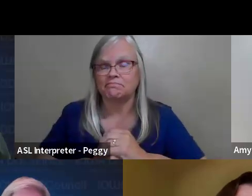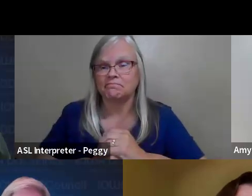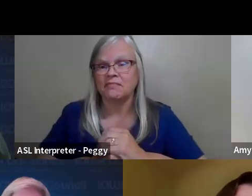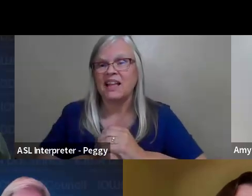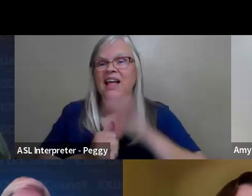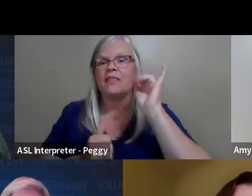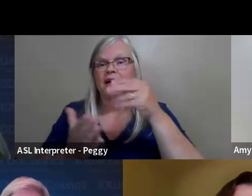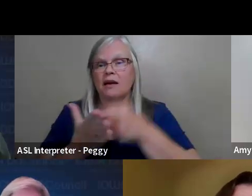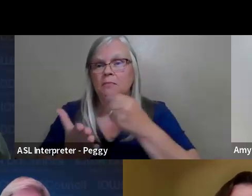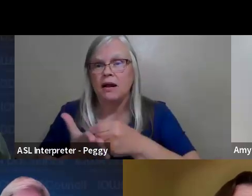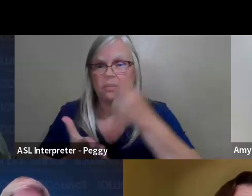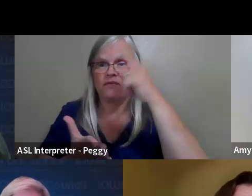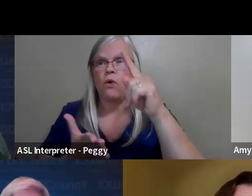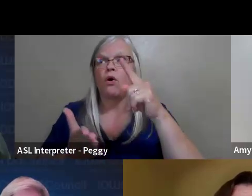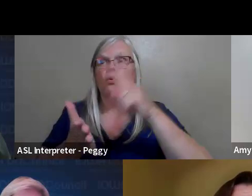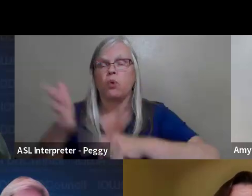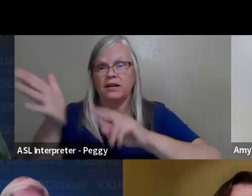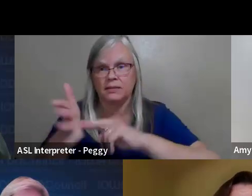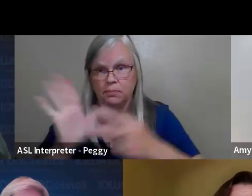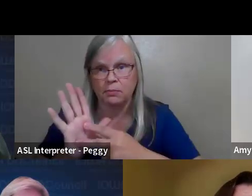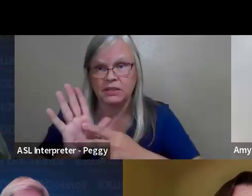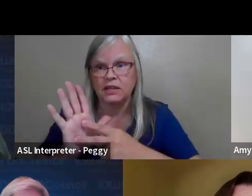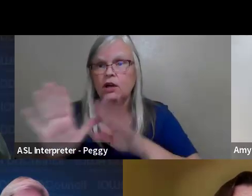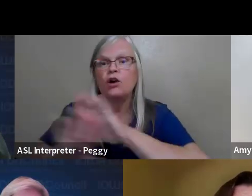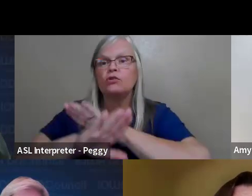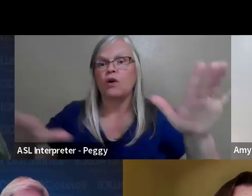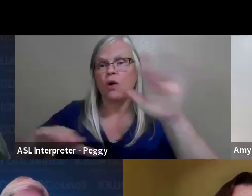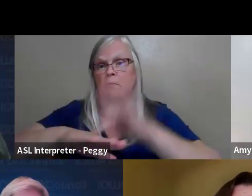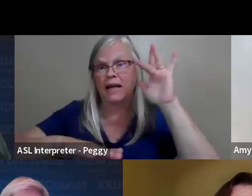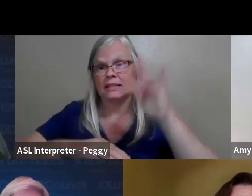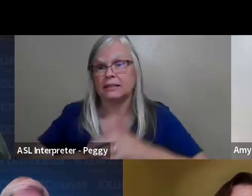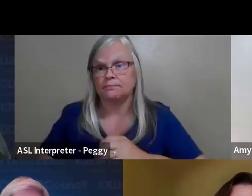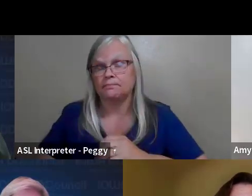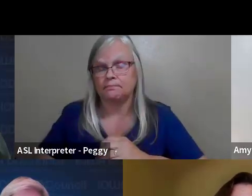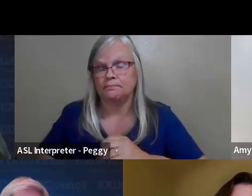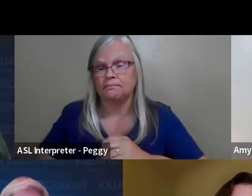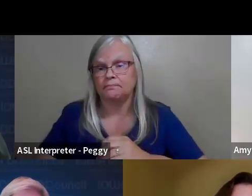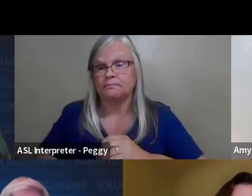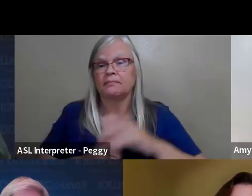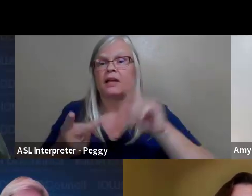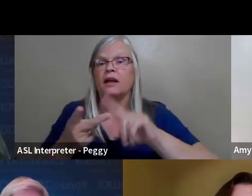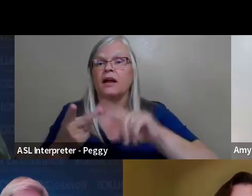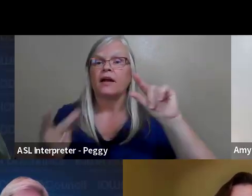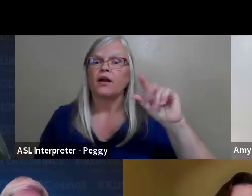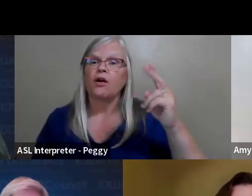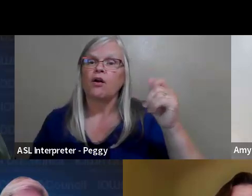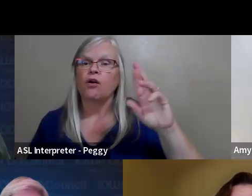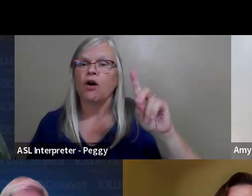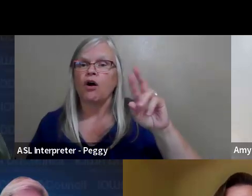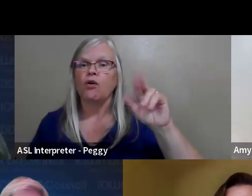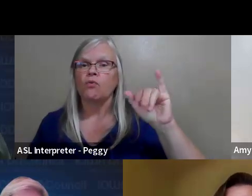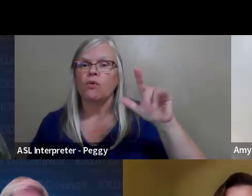This money is intended for what we say it's intended for. Don't mess with this. There's also guardrails that require